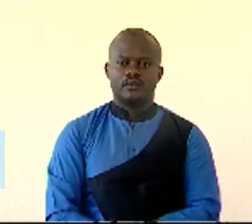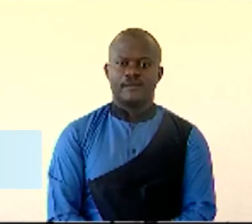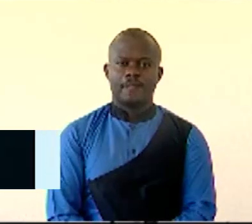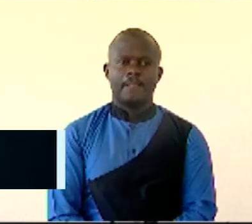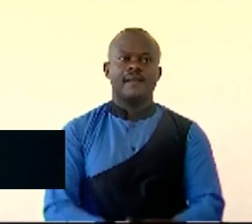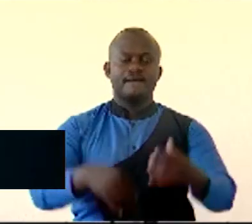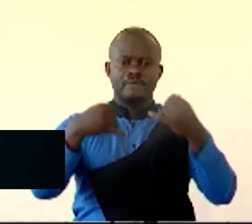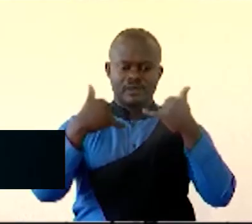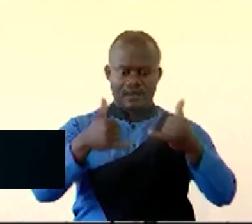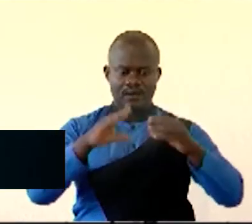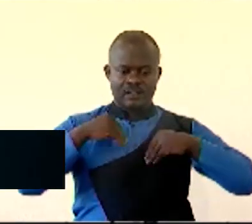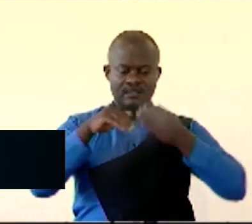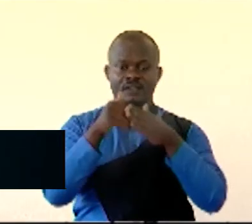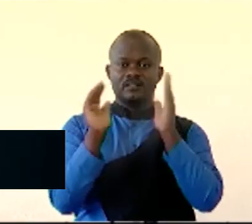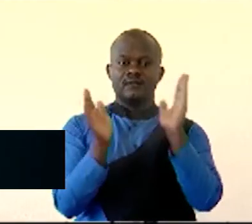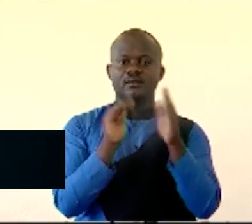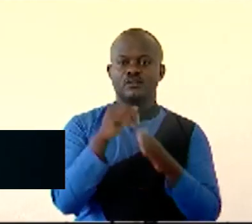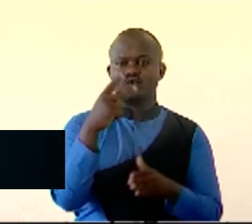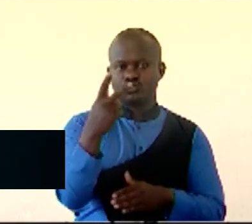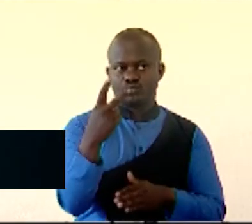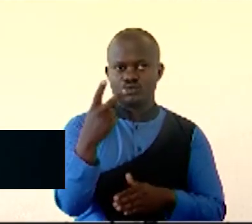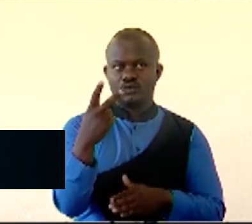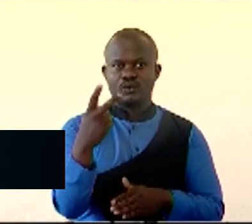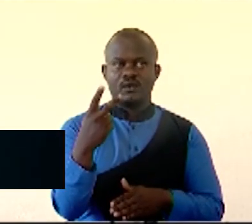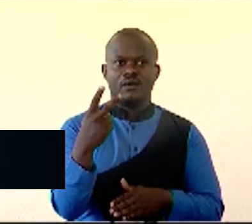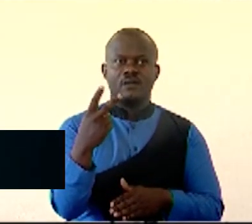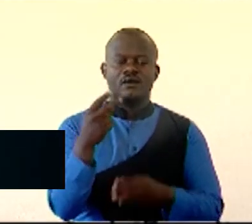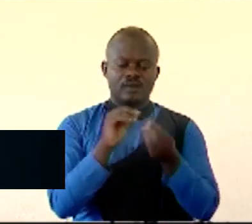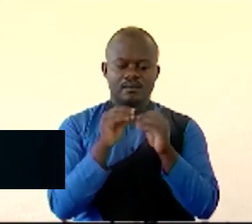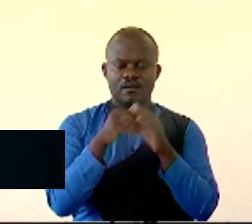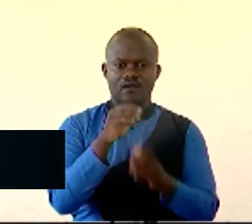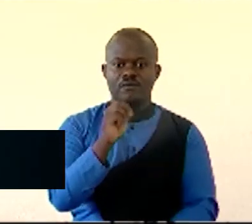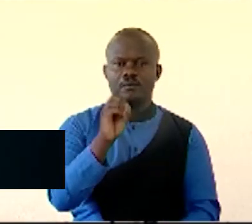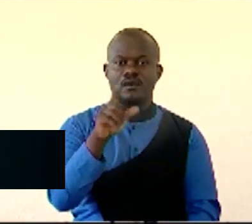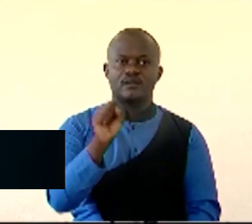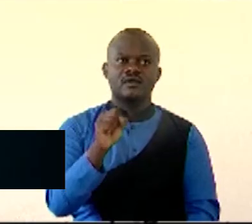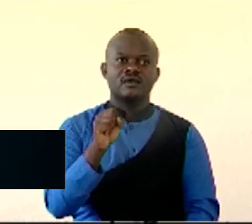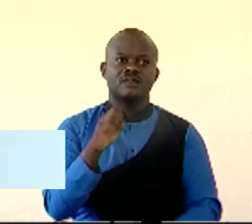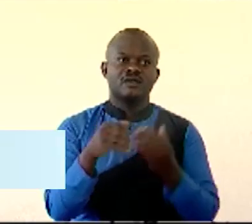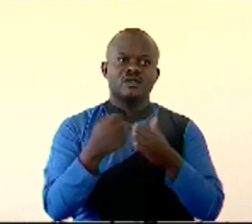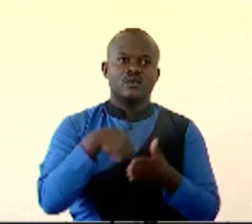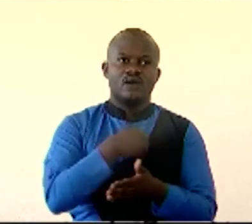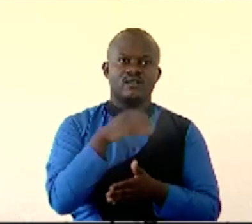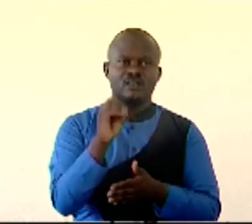Now, let us compare these two values. Number of moles of magnesium, say we have